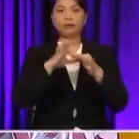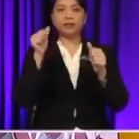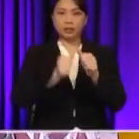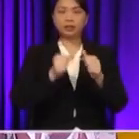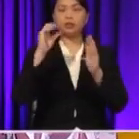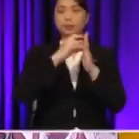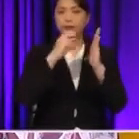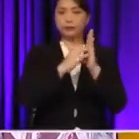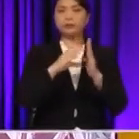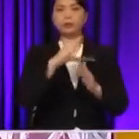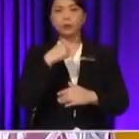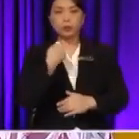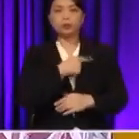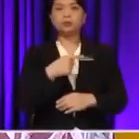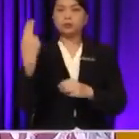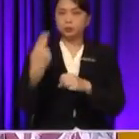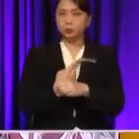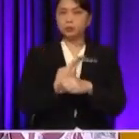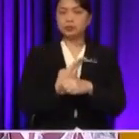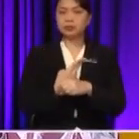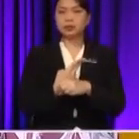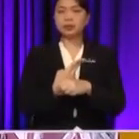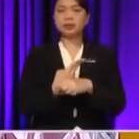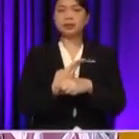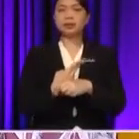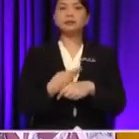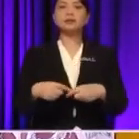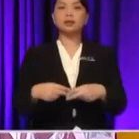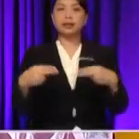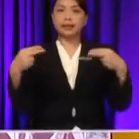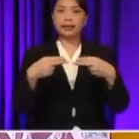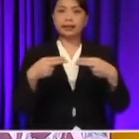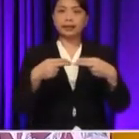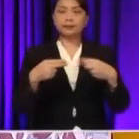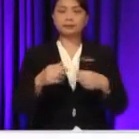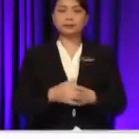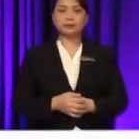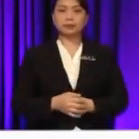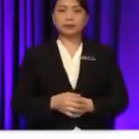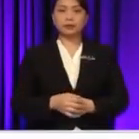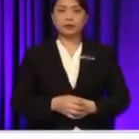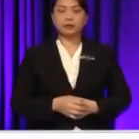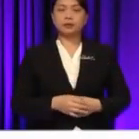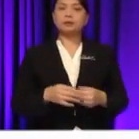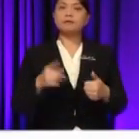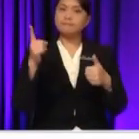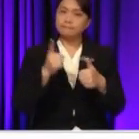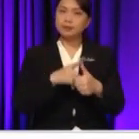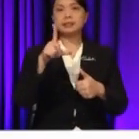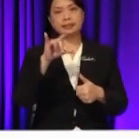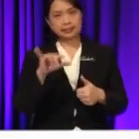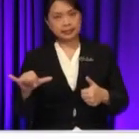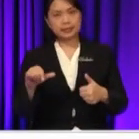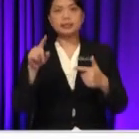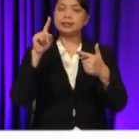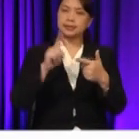use linkers or sentence connectors like first of all, firstly, to start with, secondly, to identify the